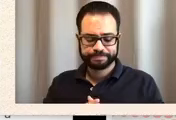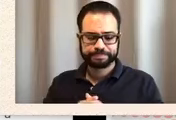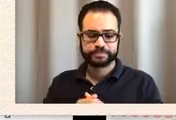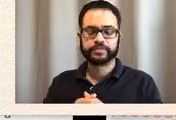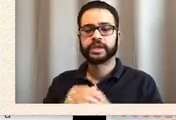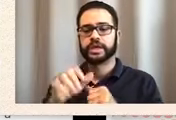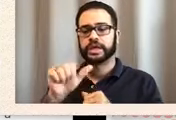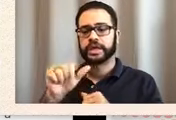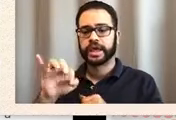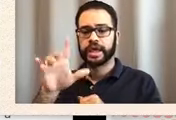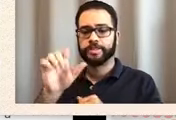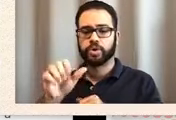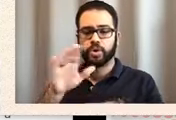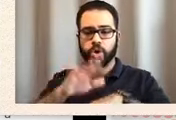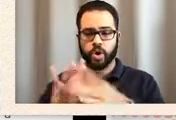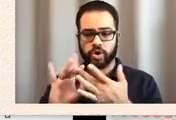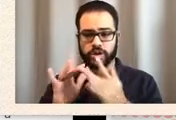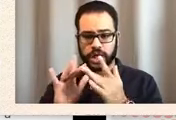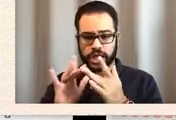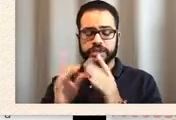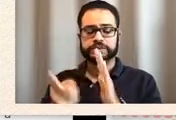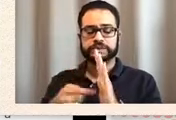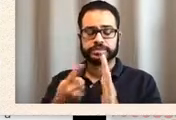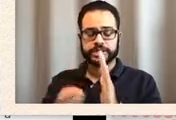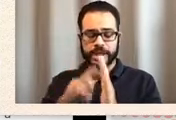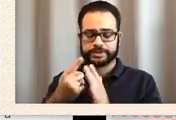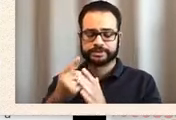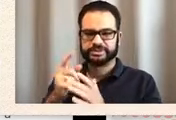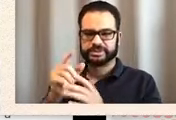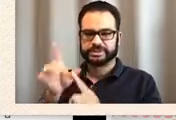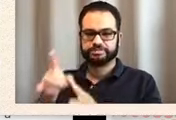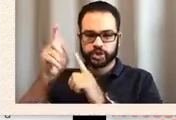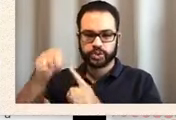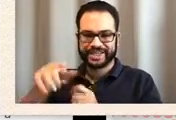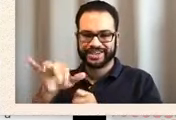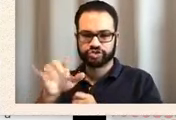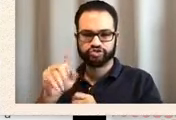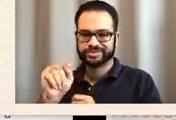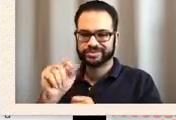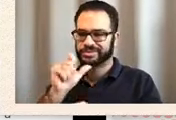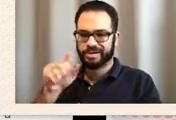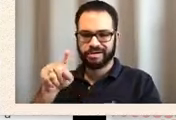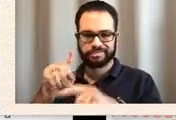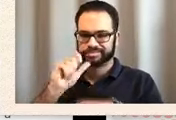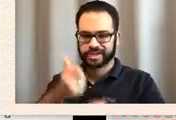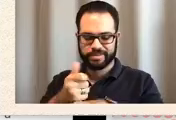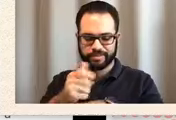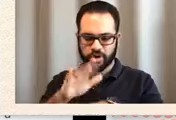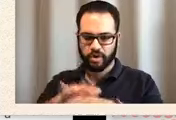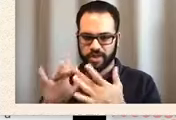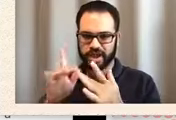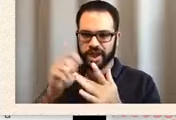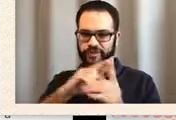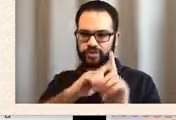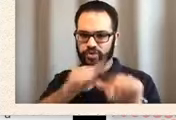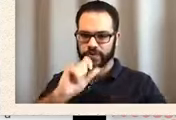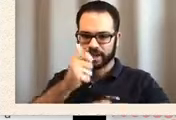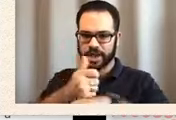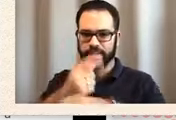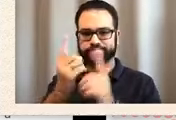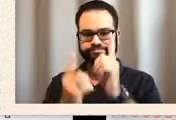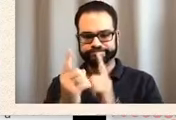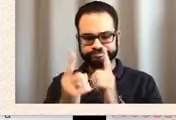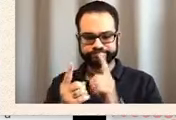online. A lot of times special needs trusts are not online. It's something you have to do in person. So just high level, I